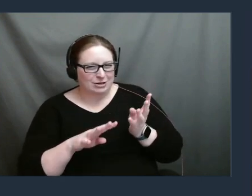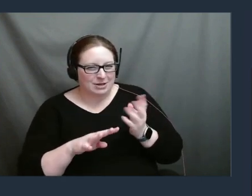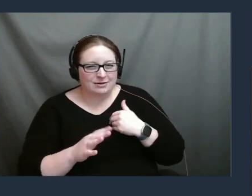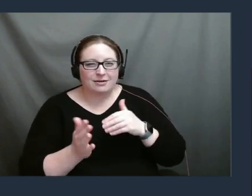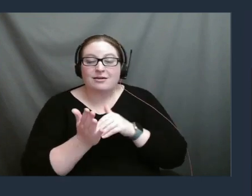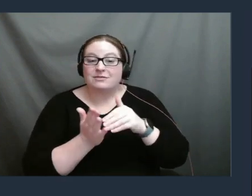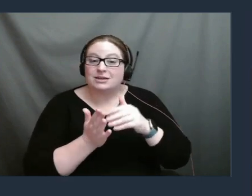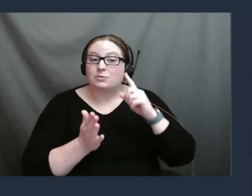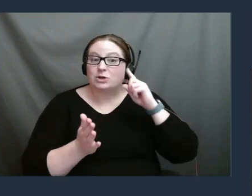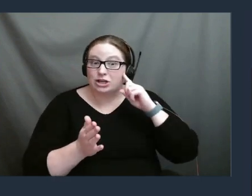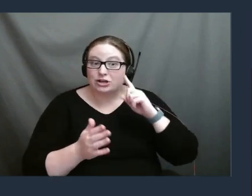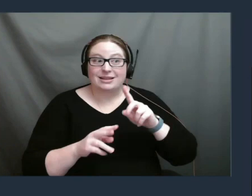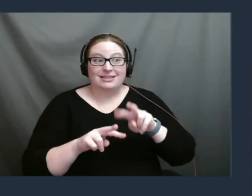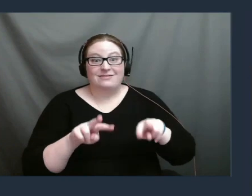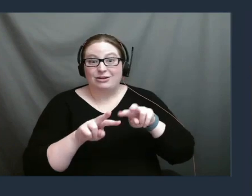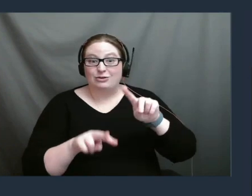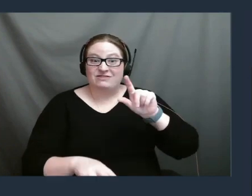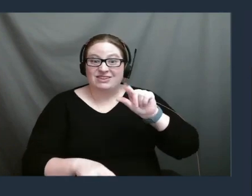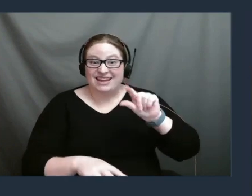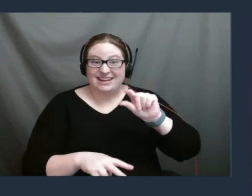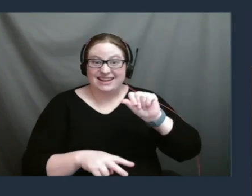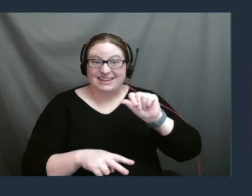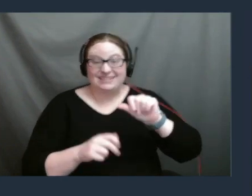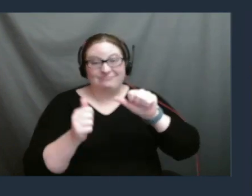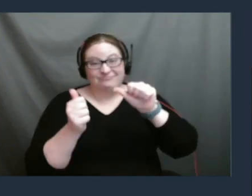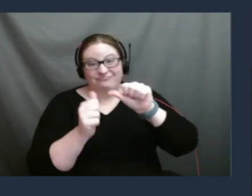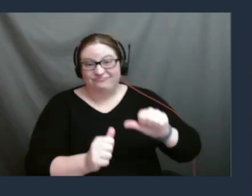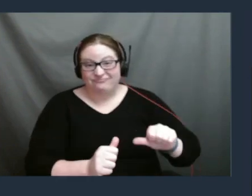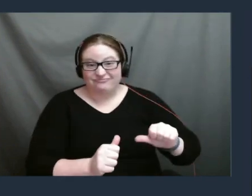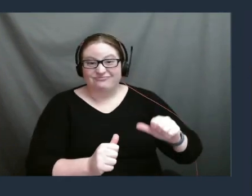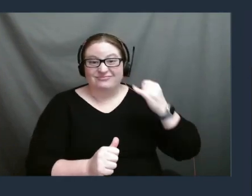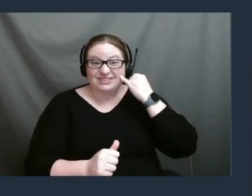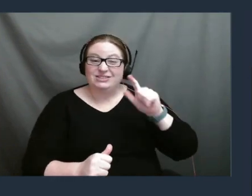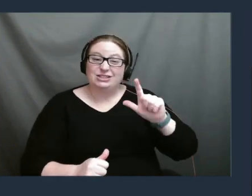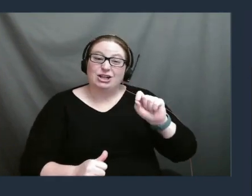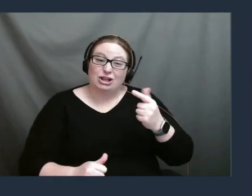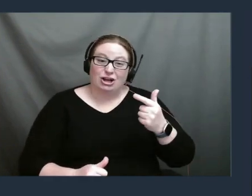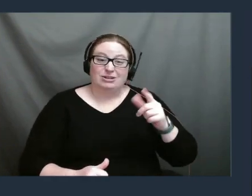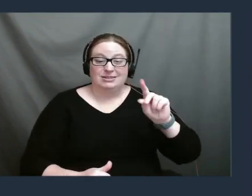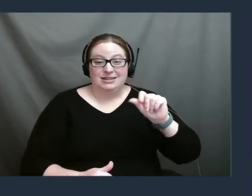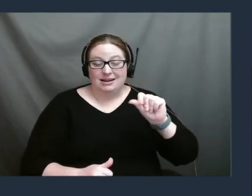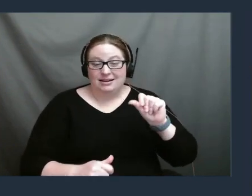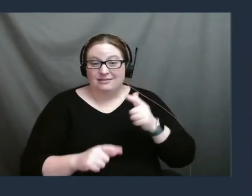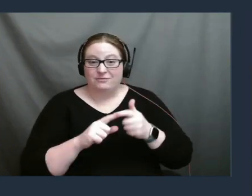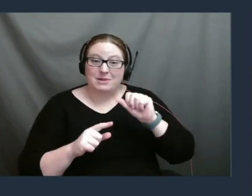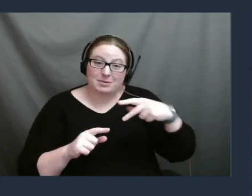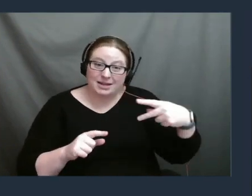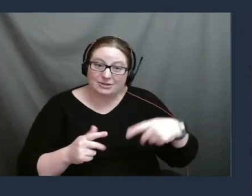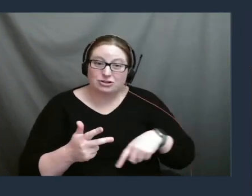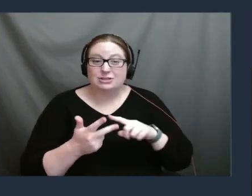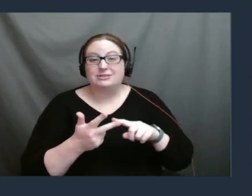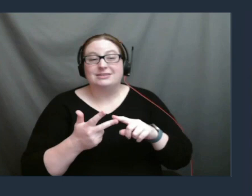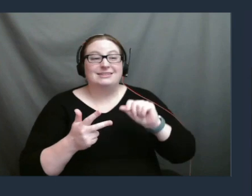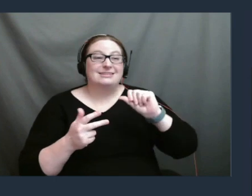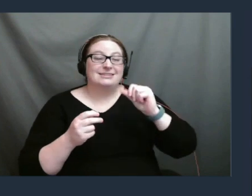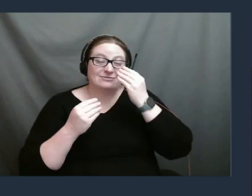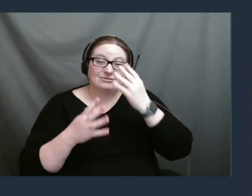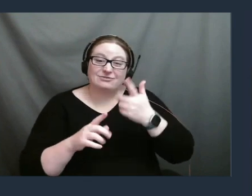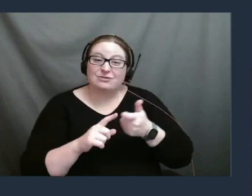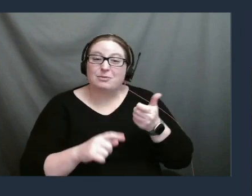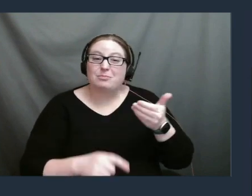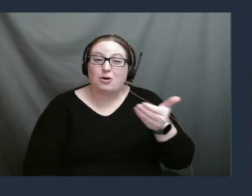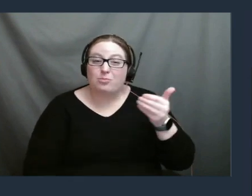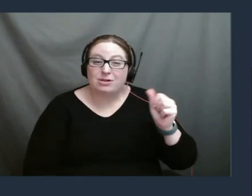data depreciates over time. Whether it's log data from application servers, clickstream data from websites and mobile apps, or telemetry data from